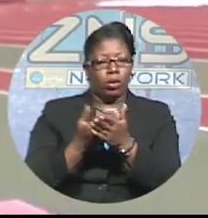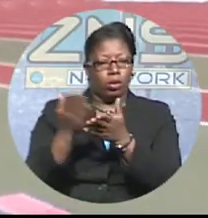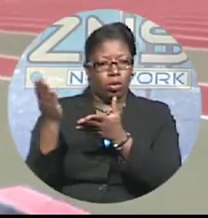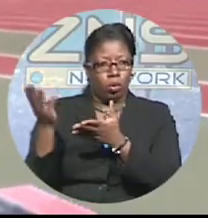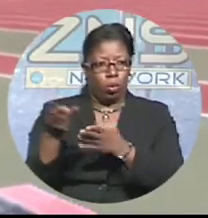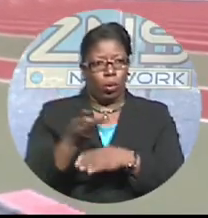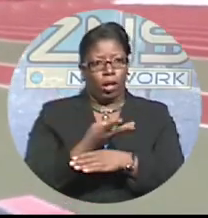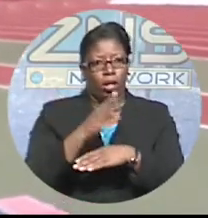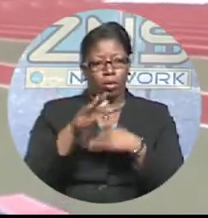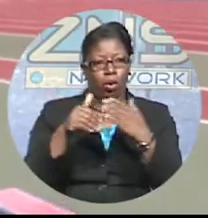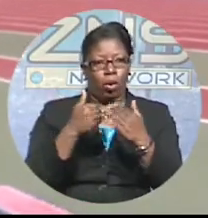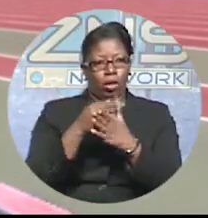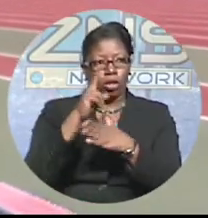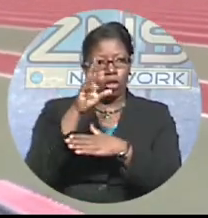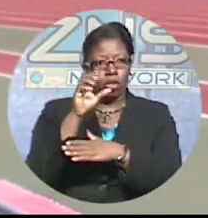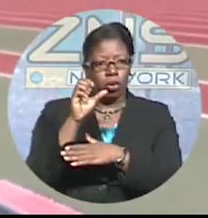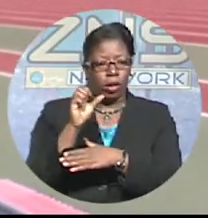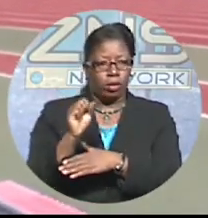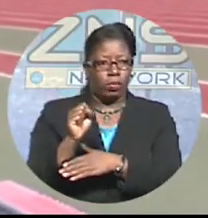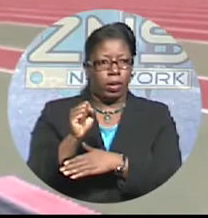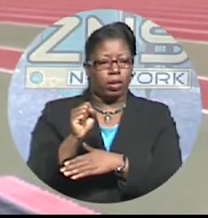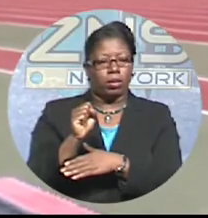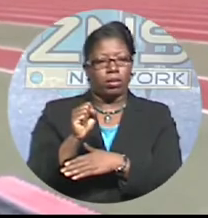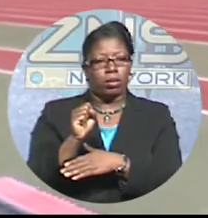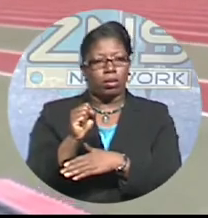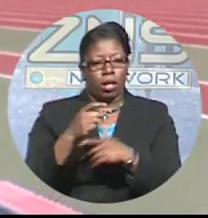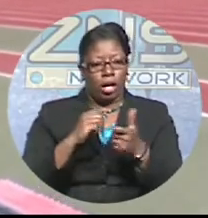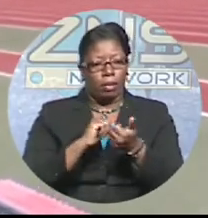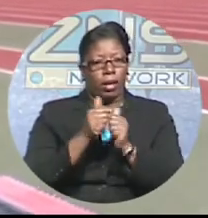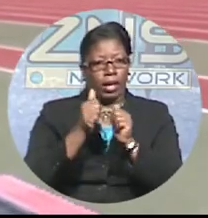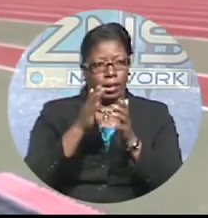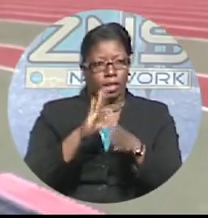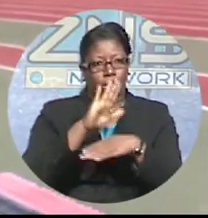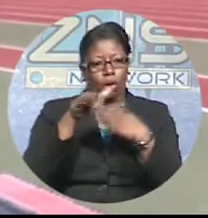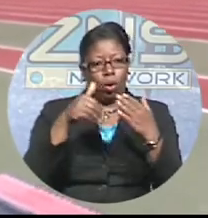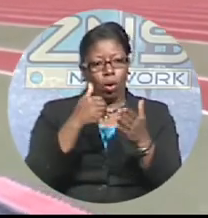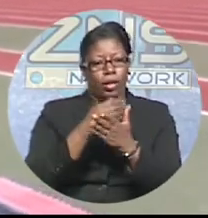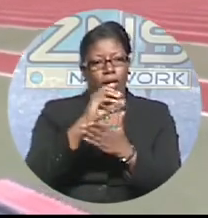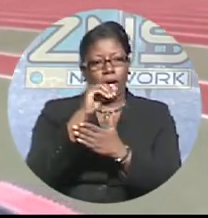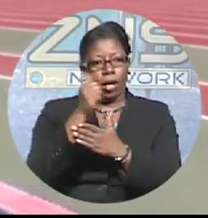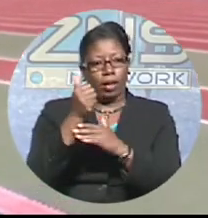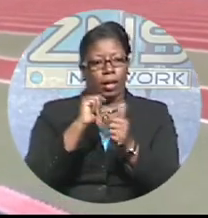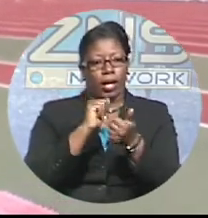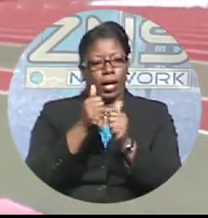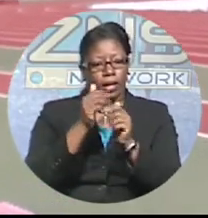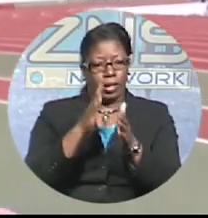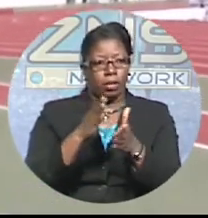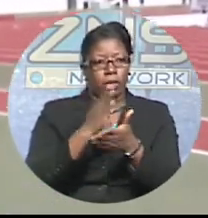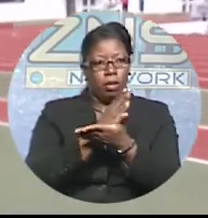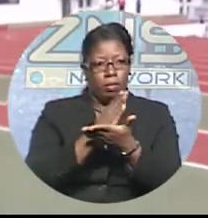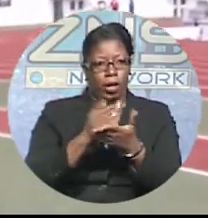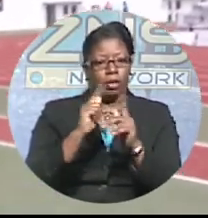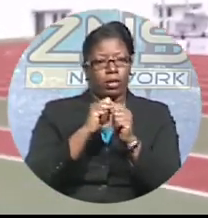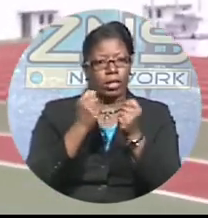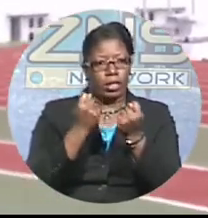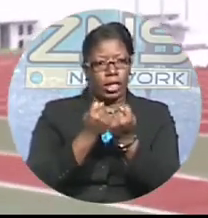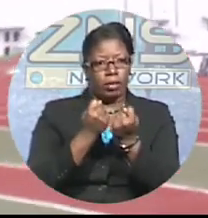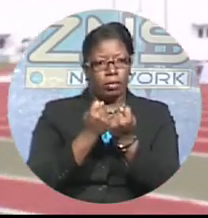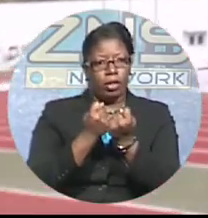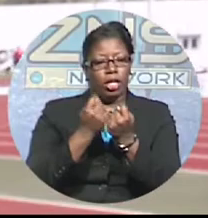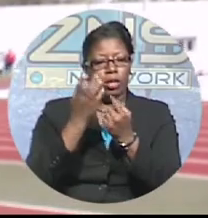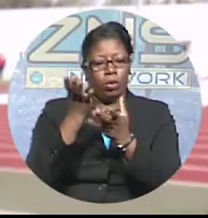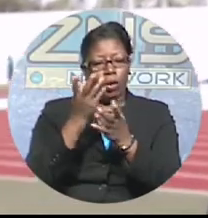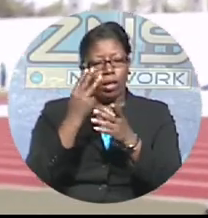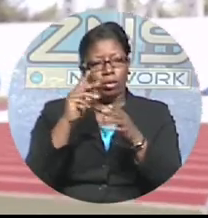including Steven and Shanae and Therese Smith, and all the other U.S.-based athletes that are going to be a part of the team. So we're looking forward for them joining us